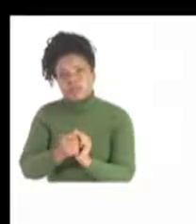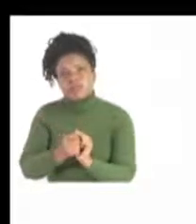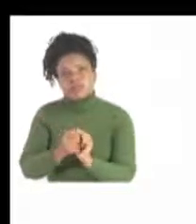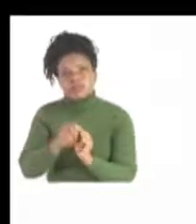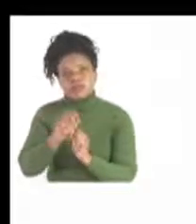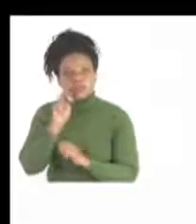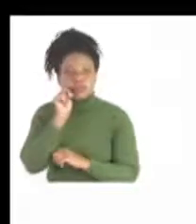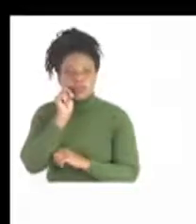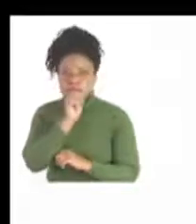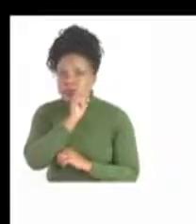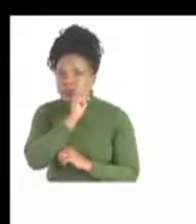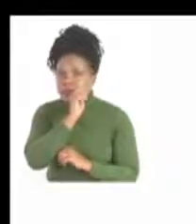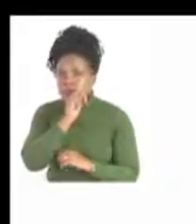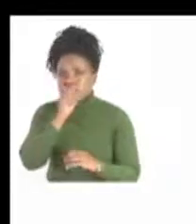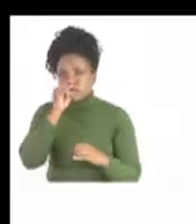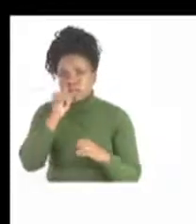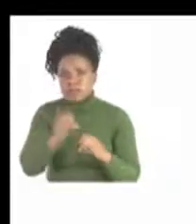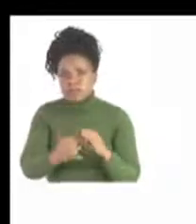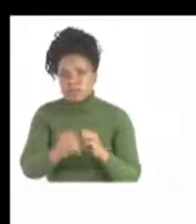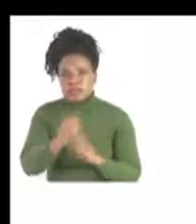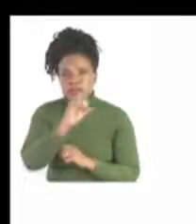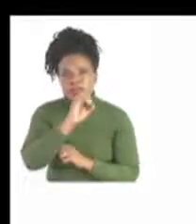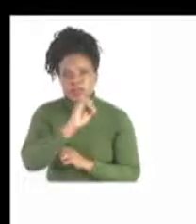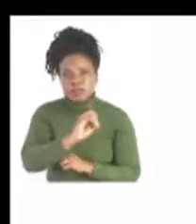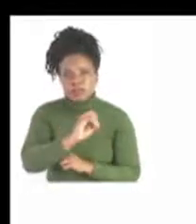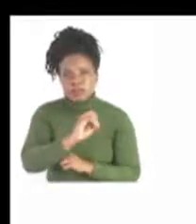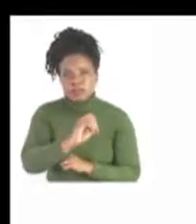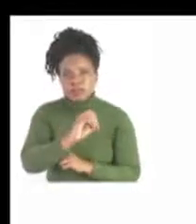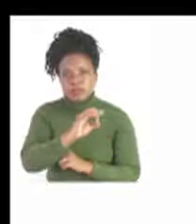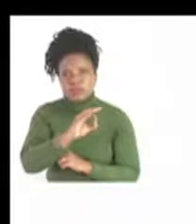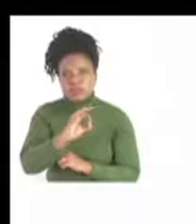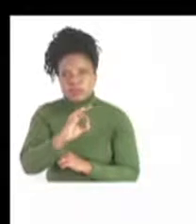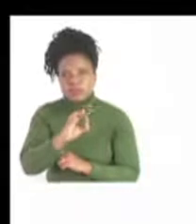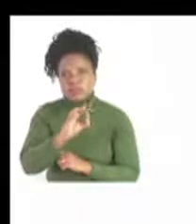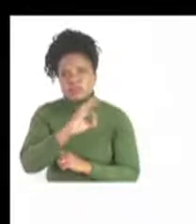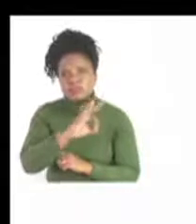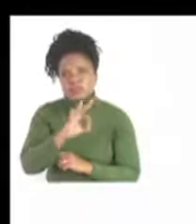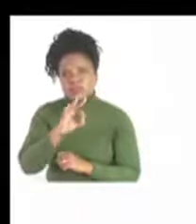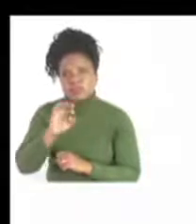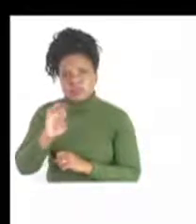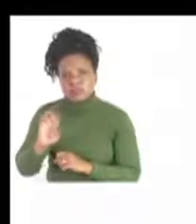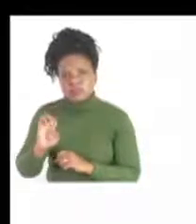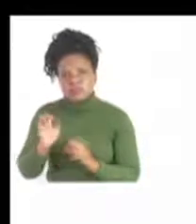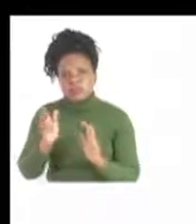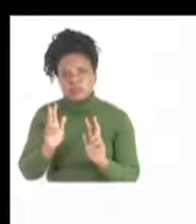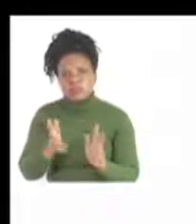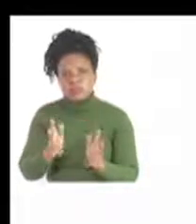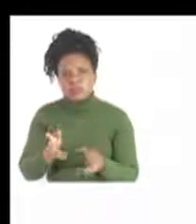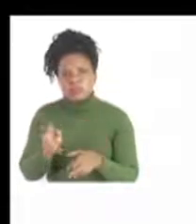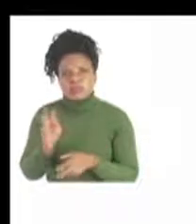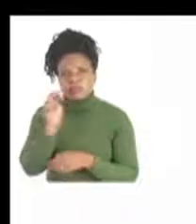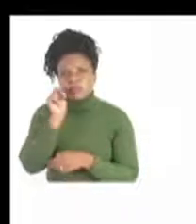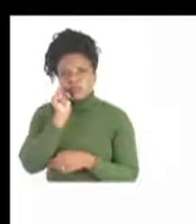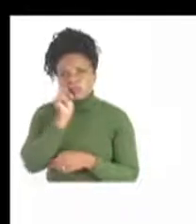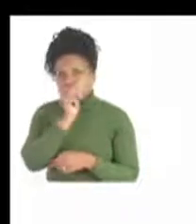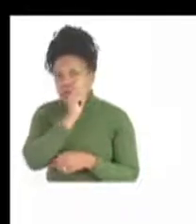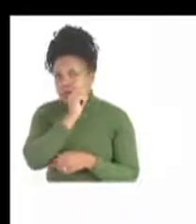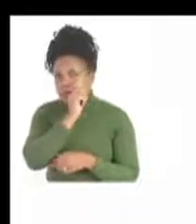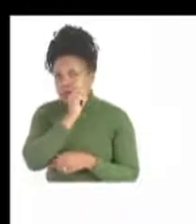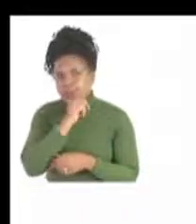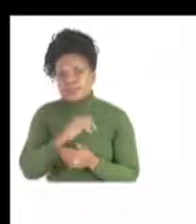Most words ending in a consonant followed by O, we add ES. For